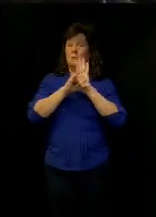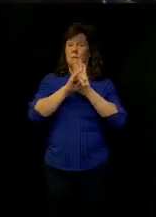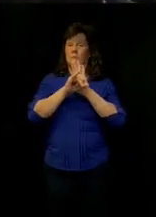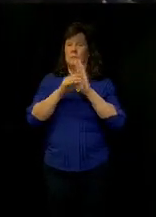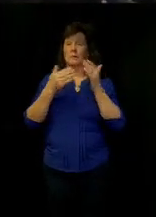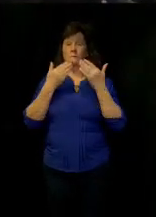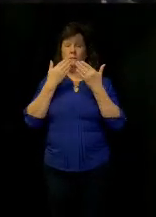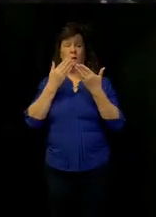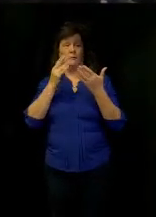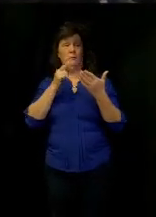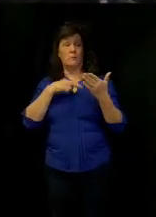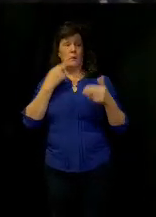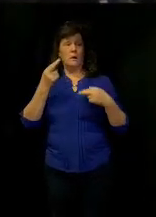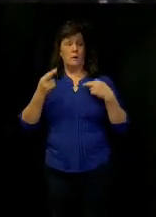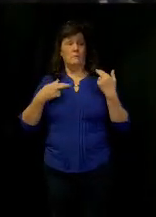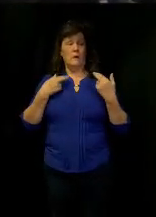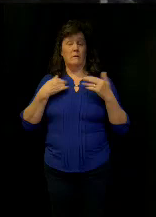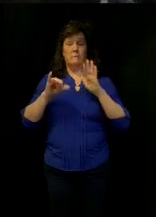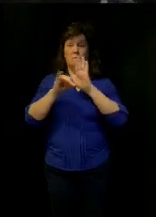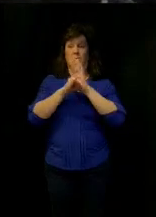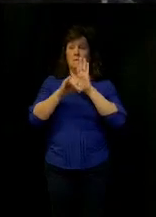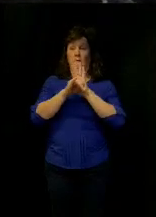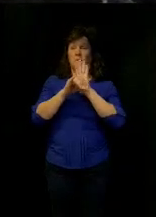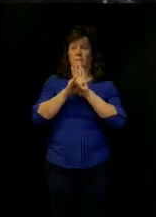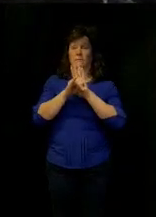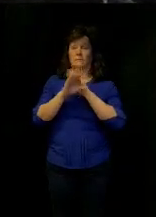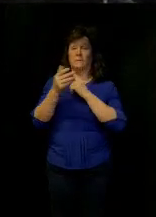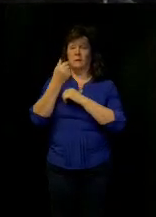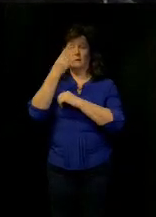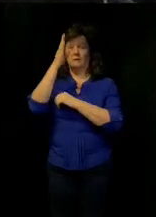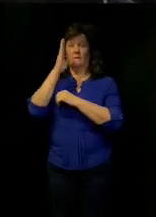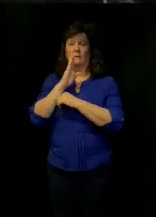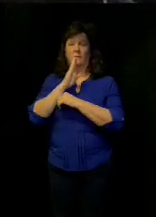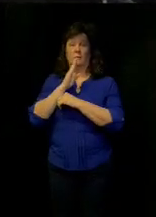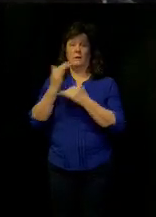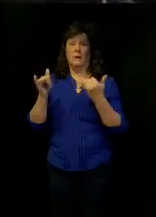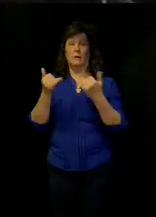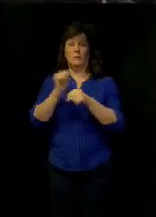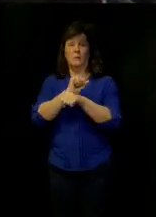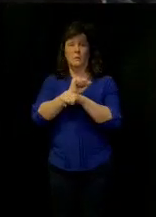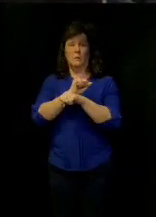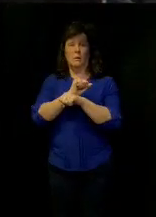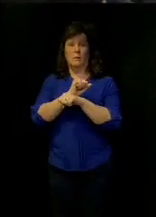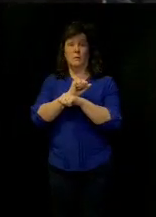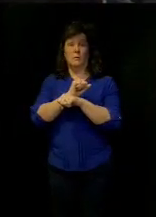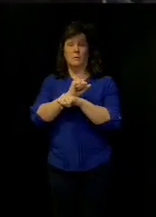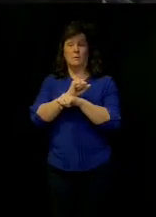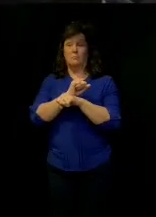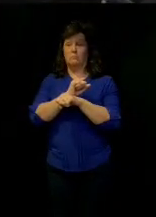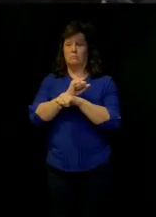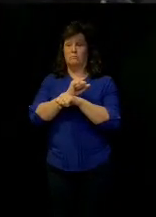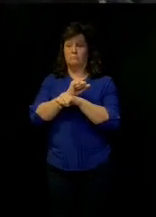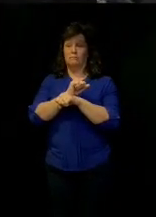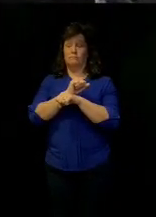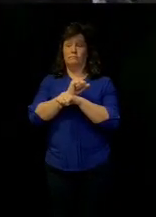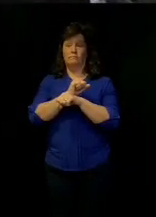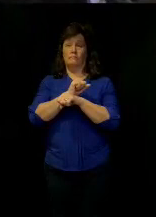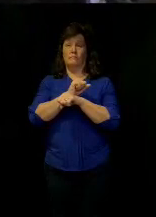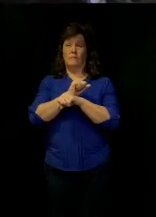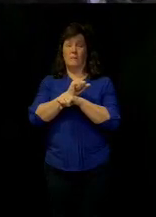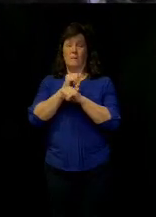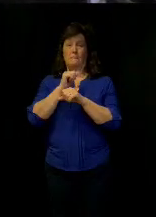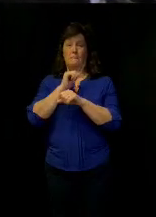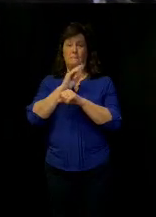revival of identity. Thank You, God, for what You've done in all of our lives today. God, we leave out of this room, God, today